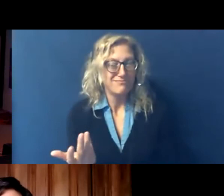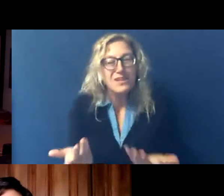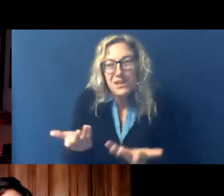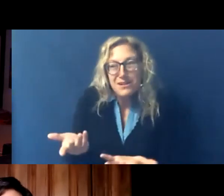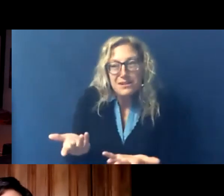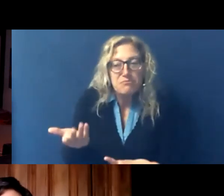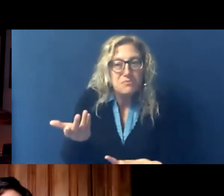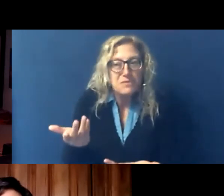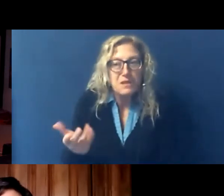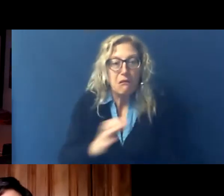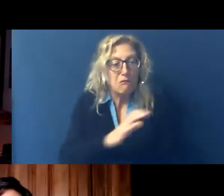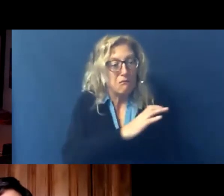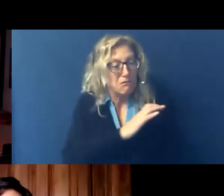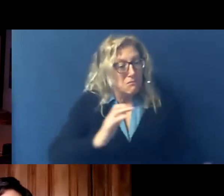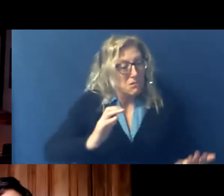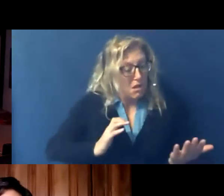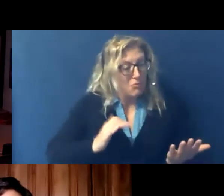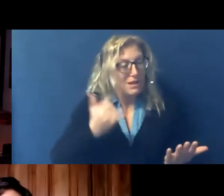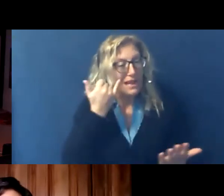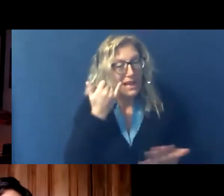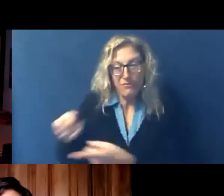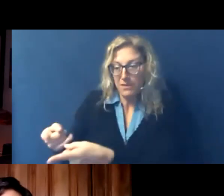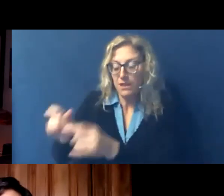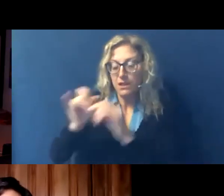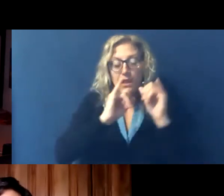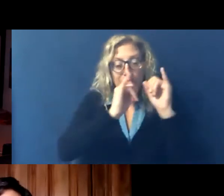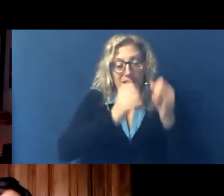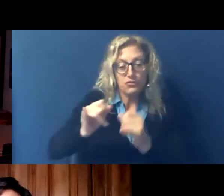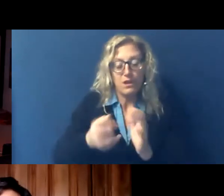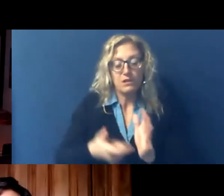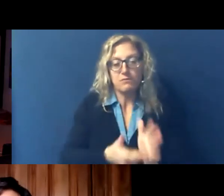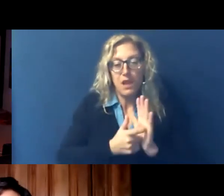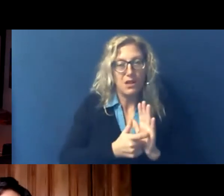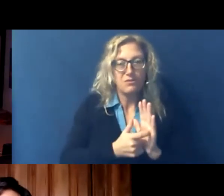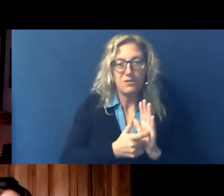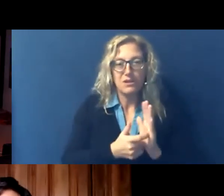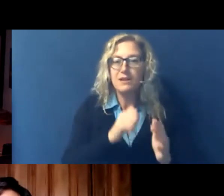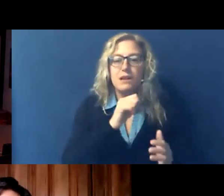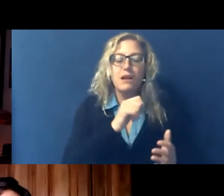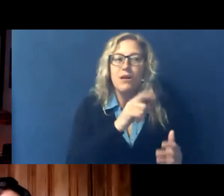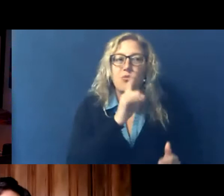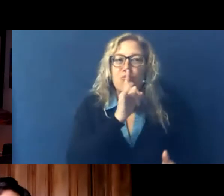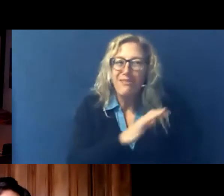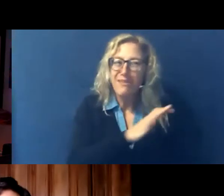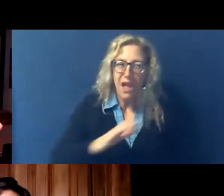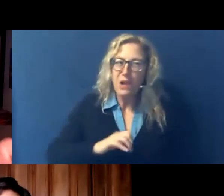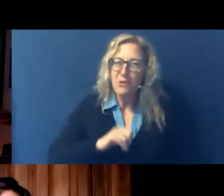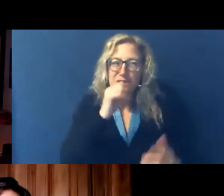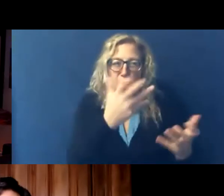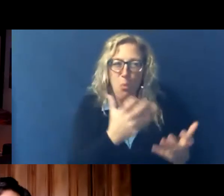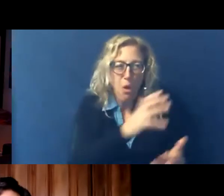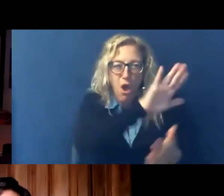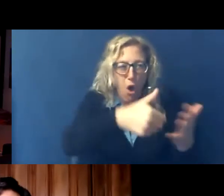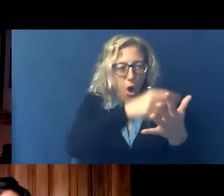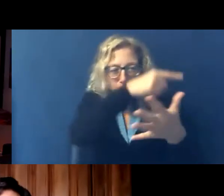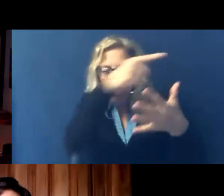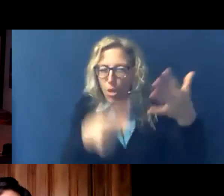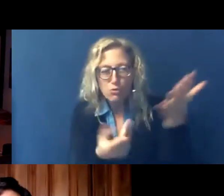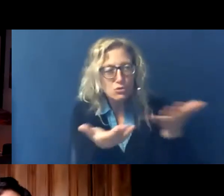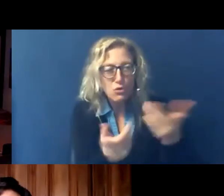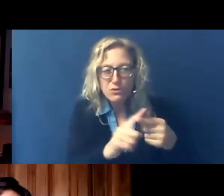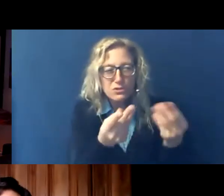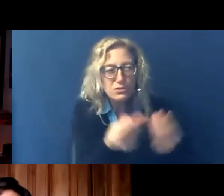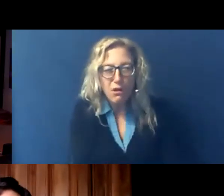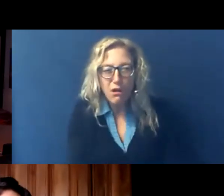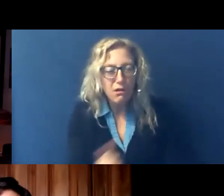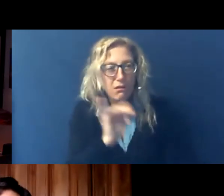if Congress, if the individual mandate went away, Congress didn't mean for all of those services to go away. What I find quite interesting is